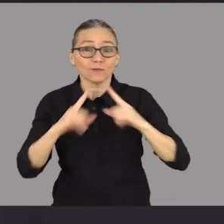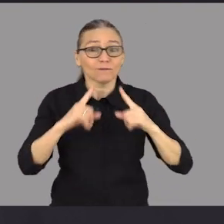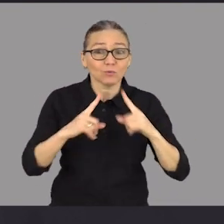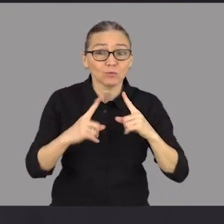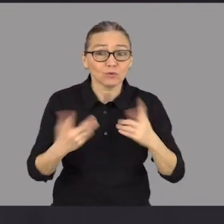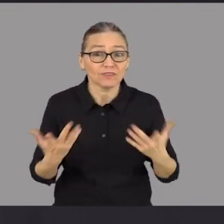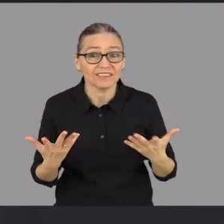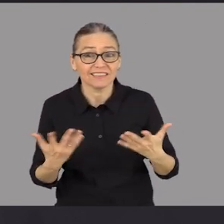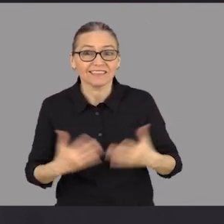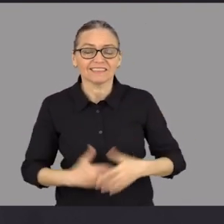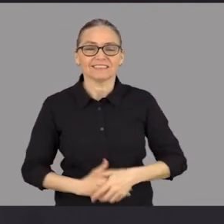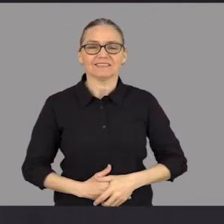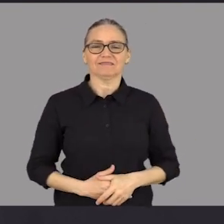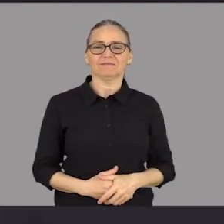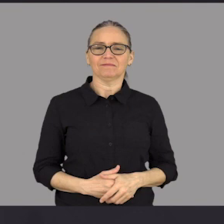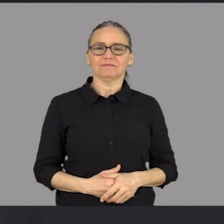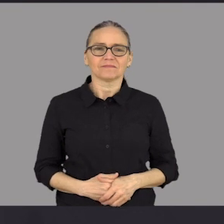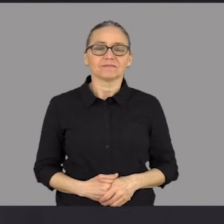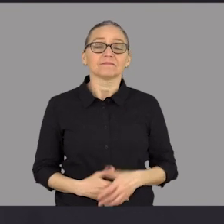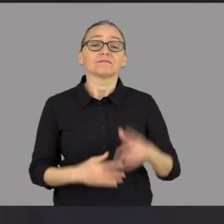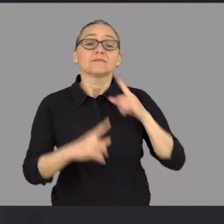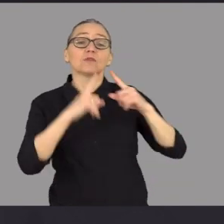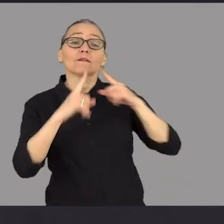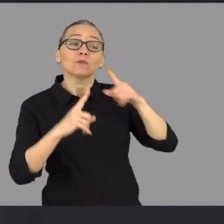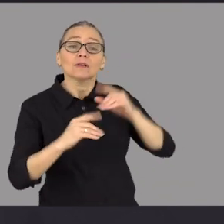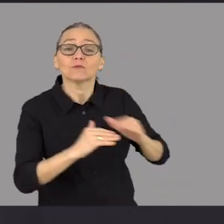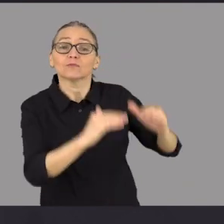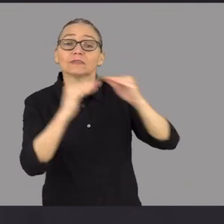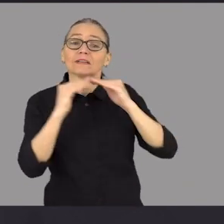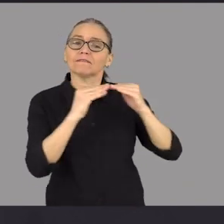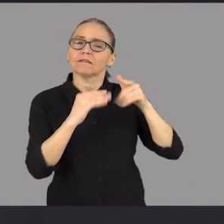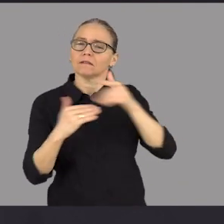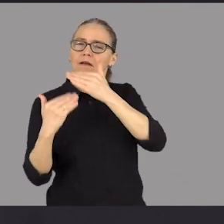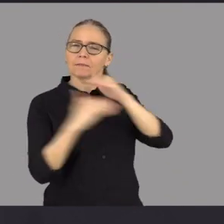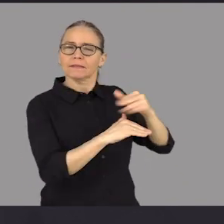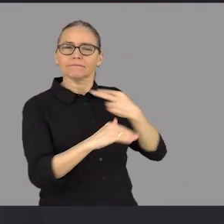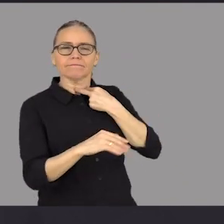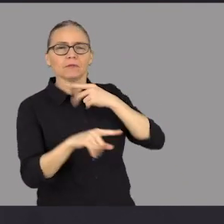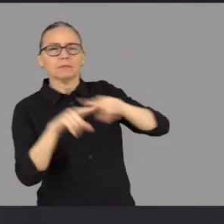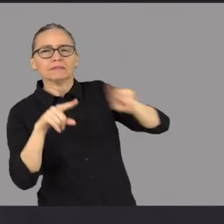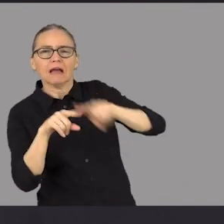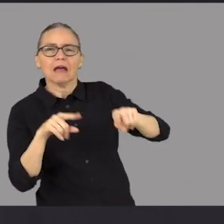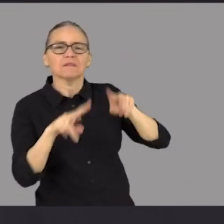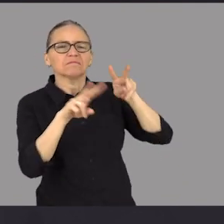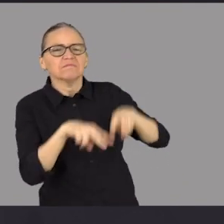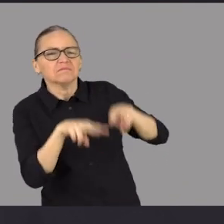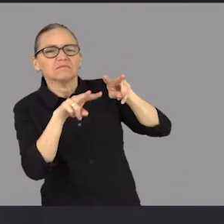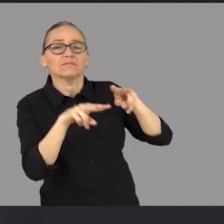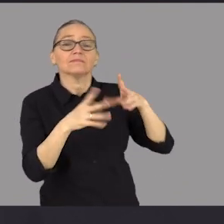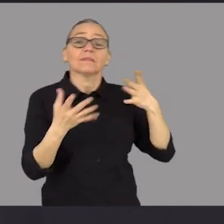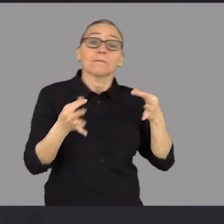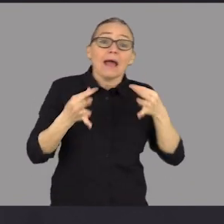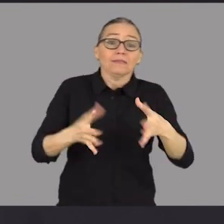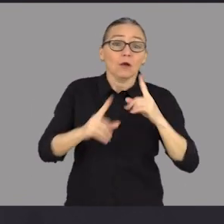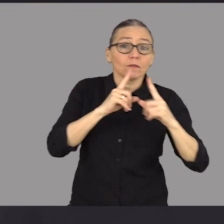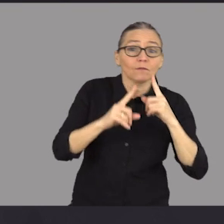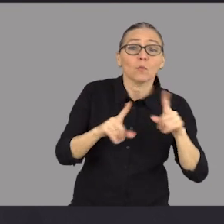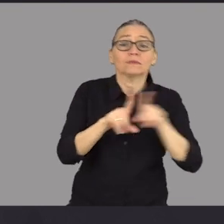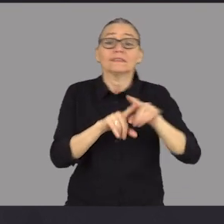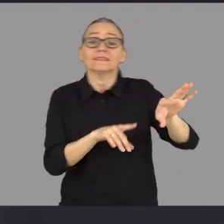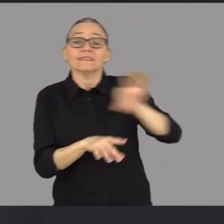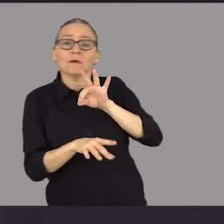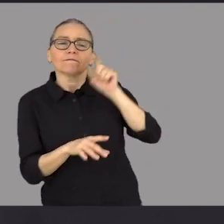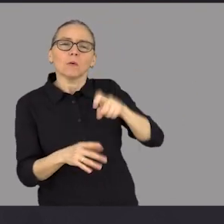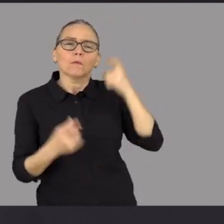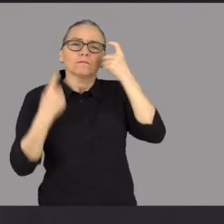Inclusive interviewing involves minimizing barriers and bias. During interview and selection, we want